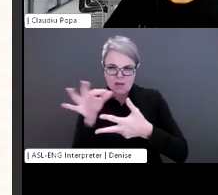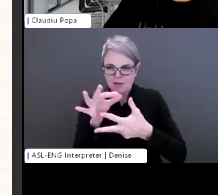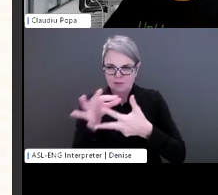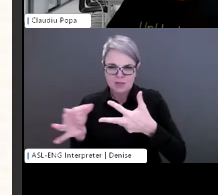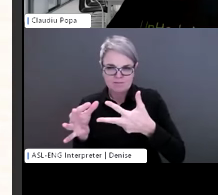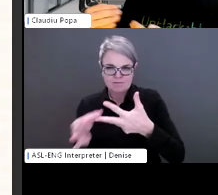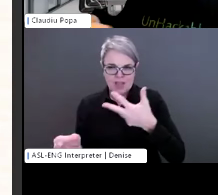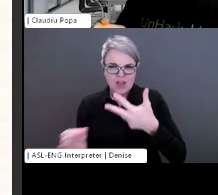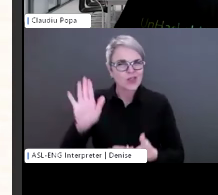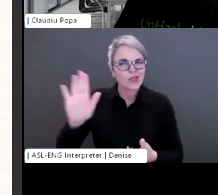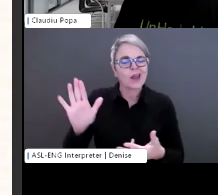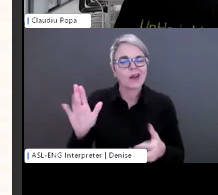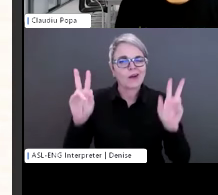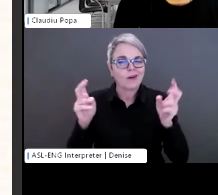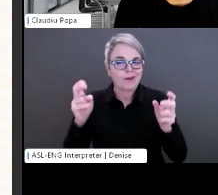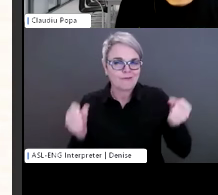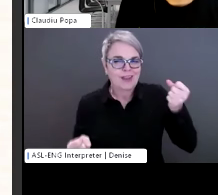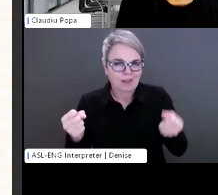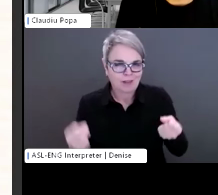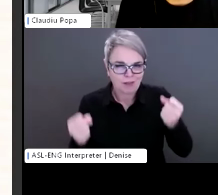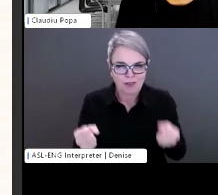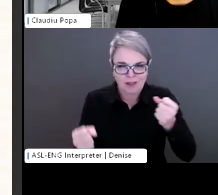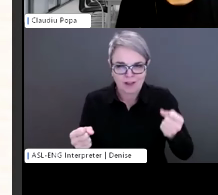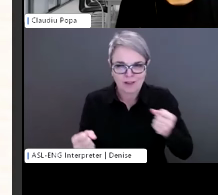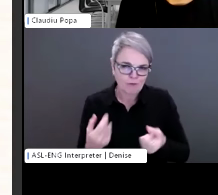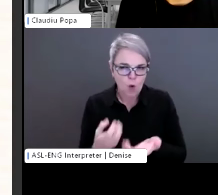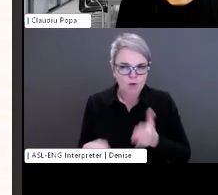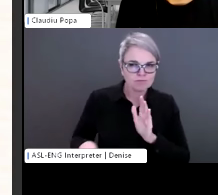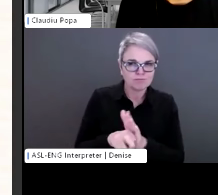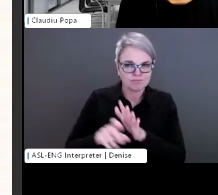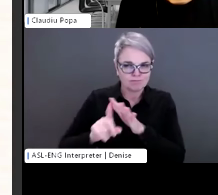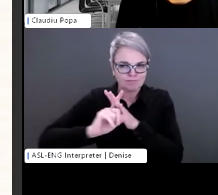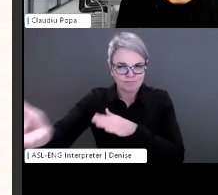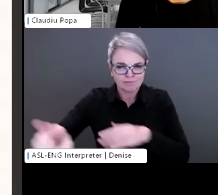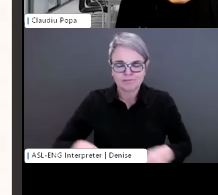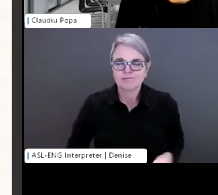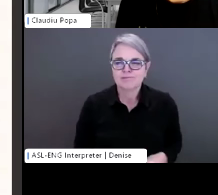to first be introduced to this criminal activity.